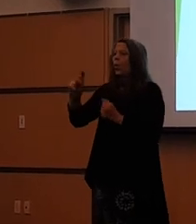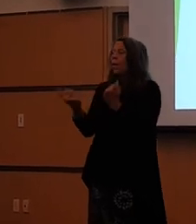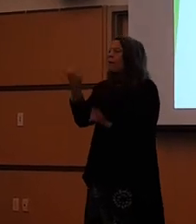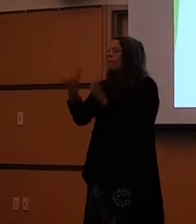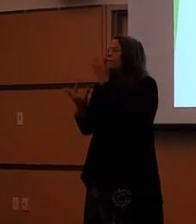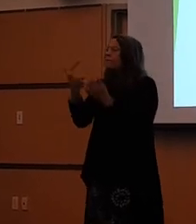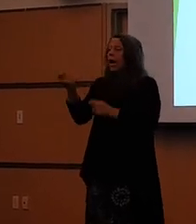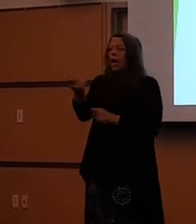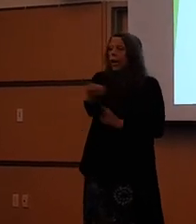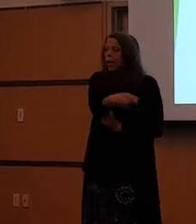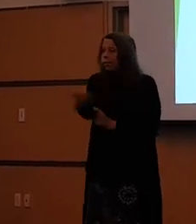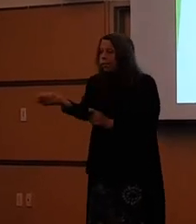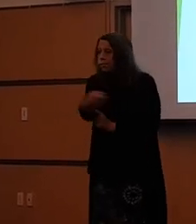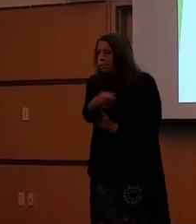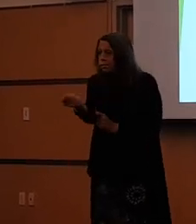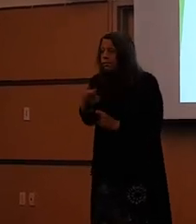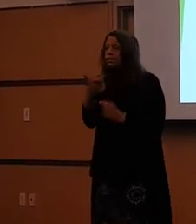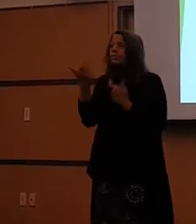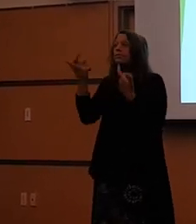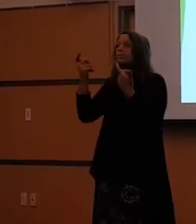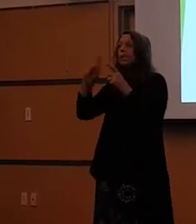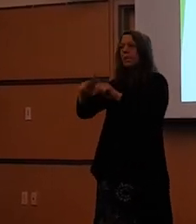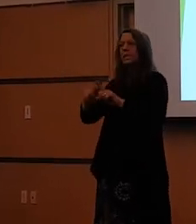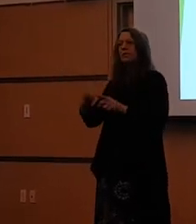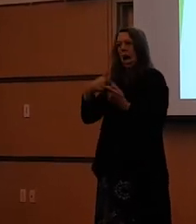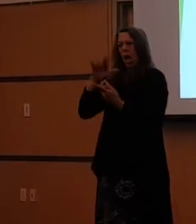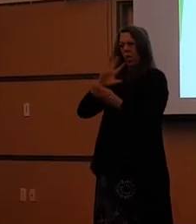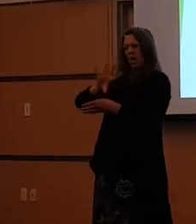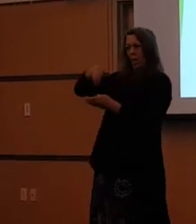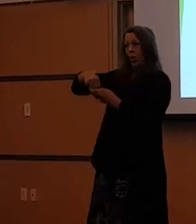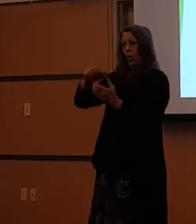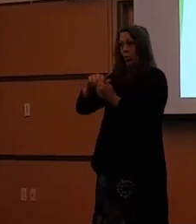or some of the elements I'm going to show there.